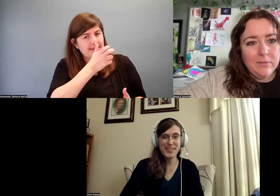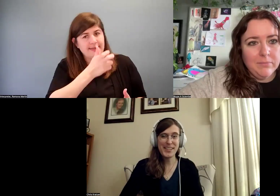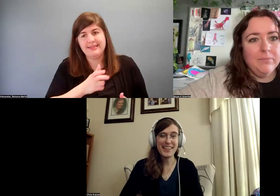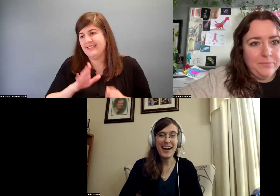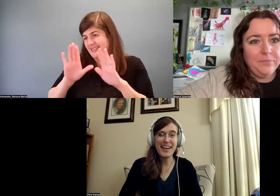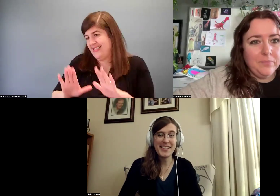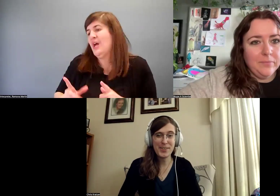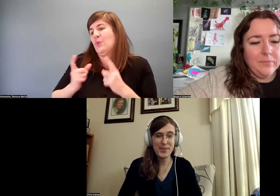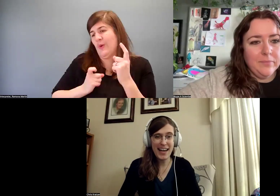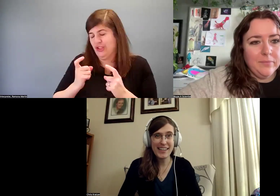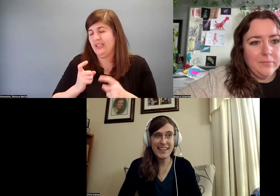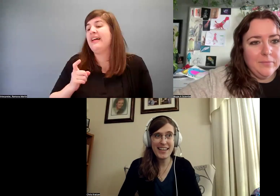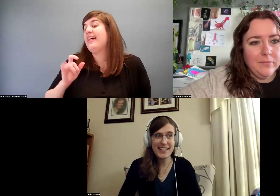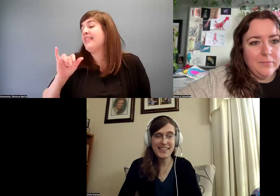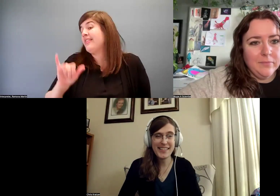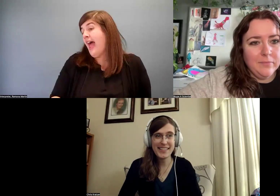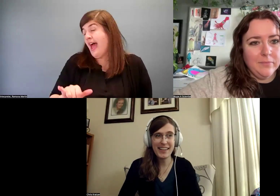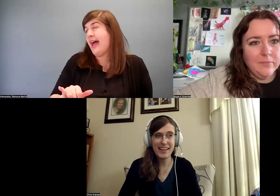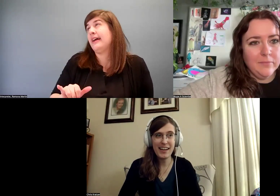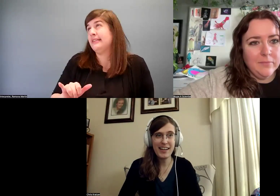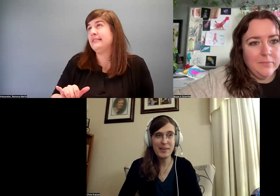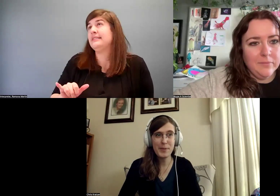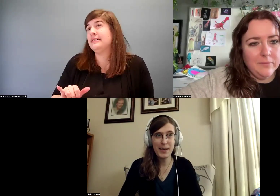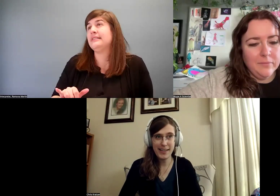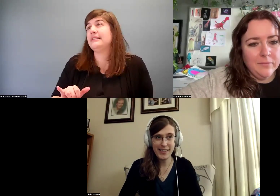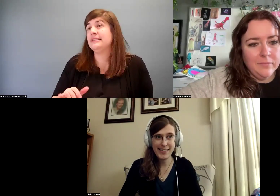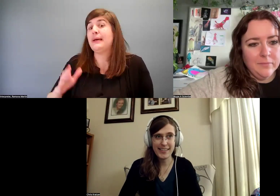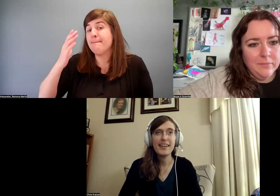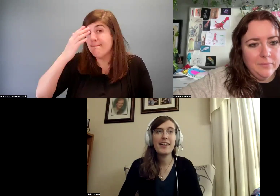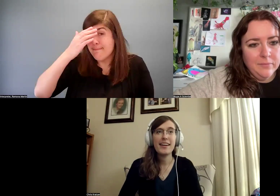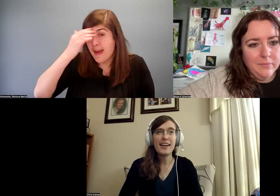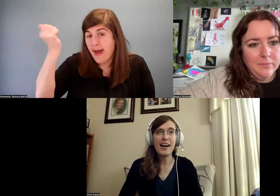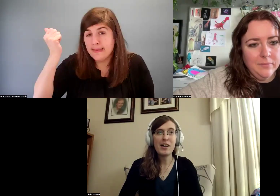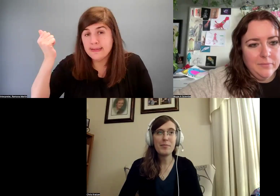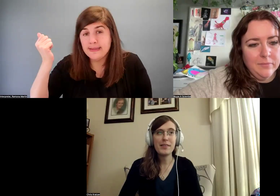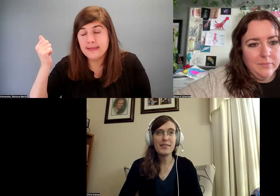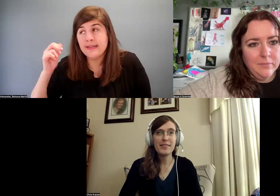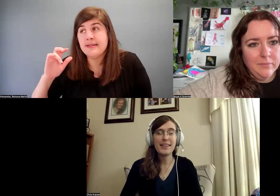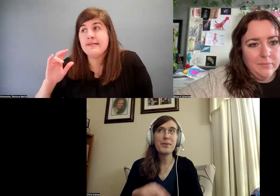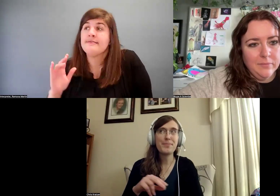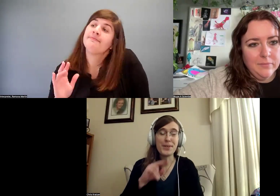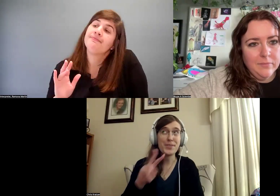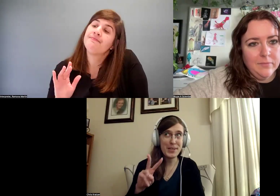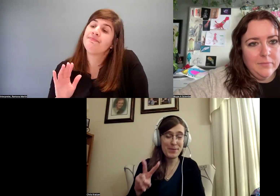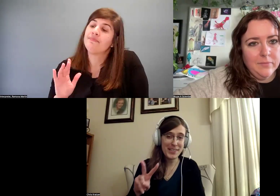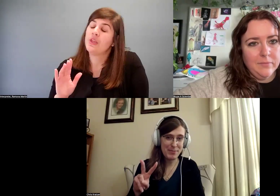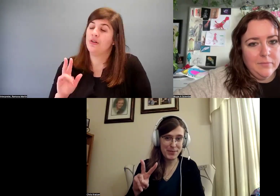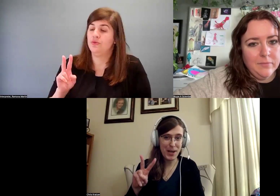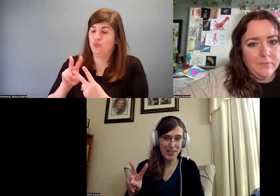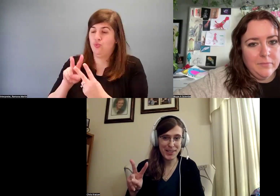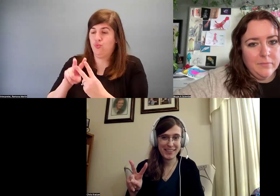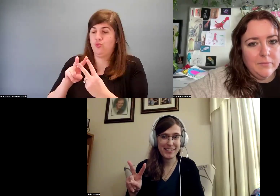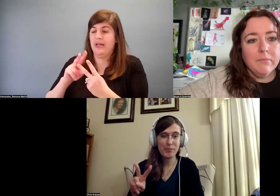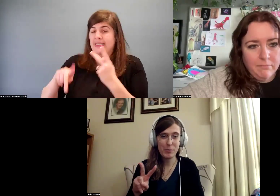Fantastic question. So that is because um there's two different types